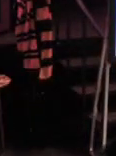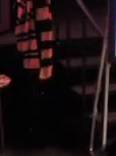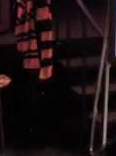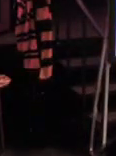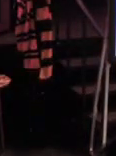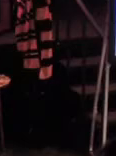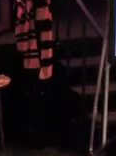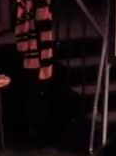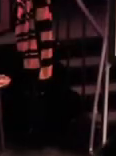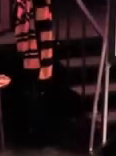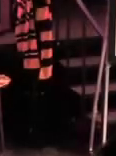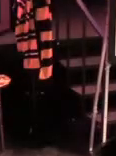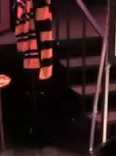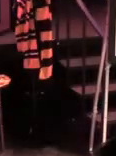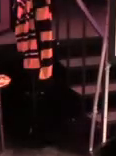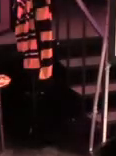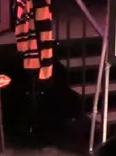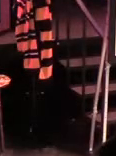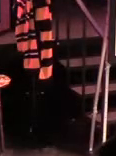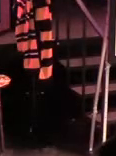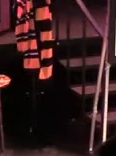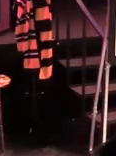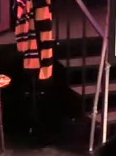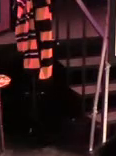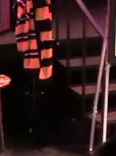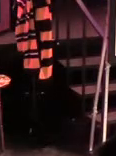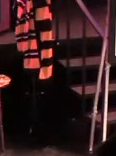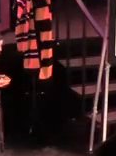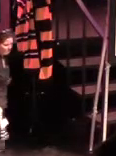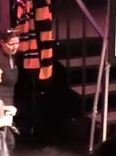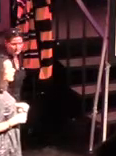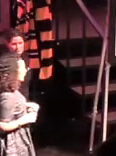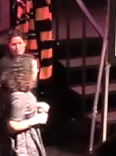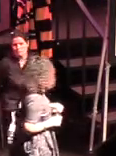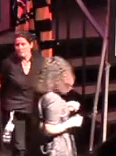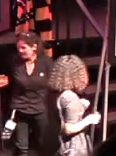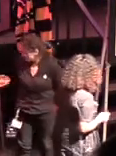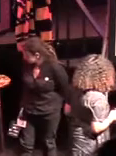I don't need the mic. Thank you. Thank you. Hi.